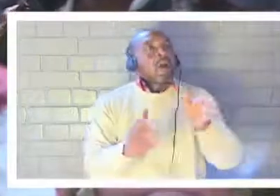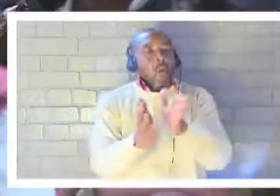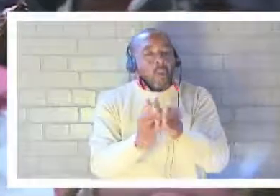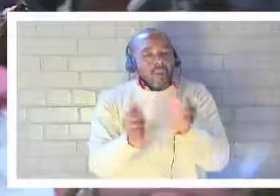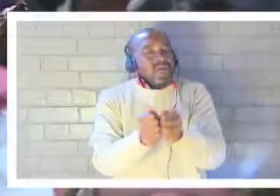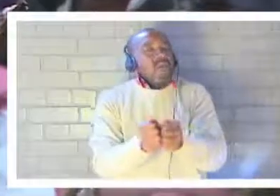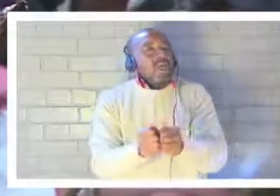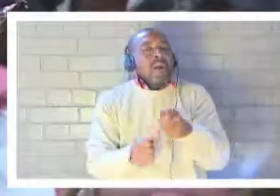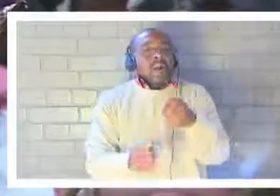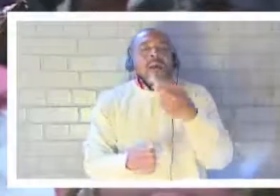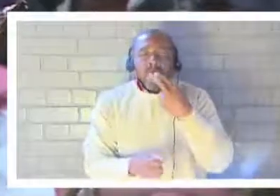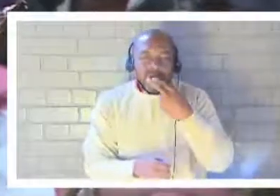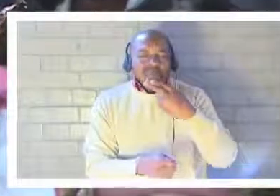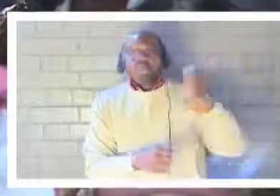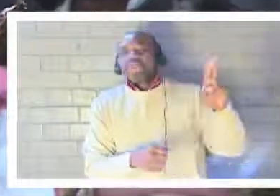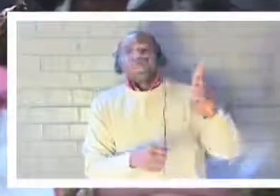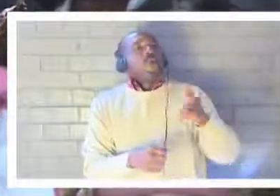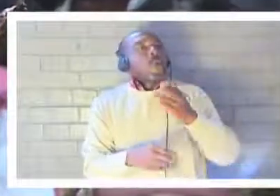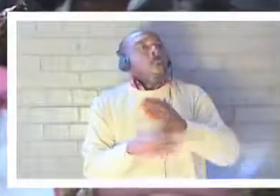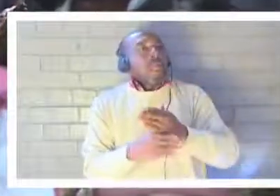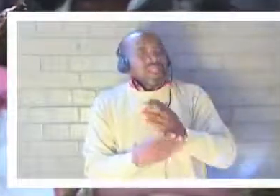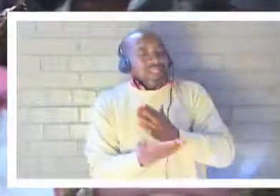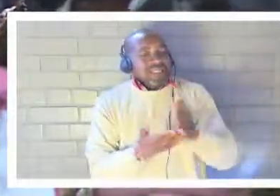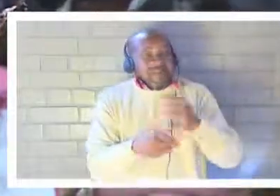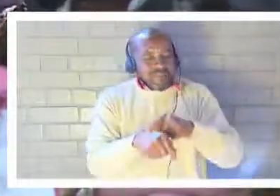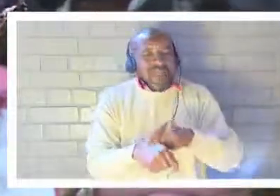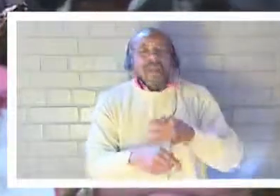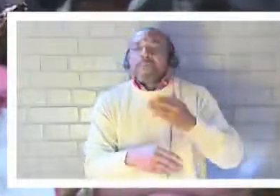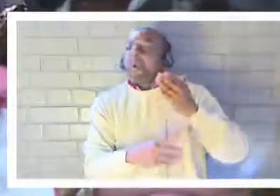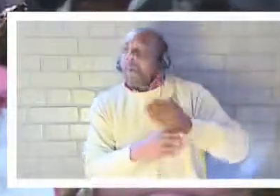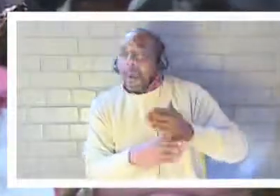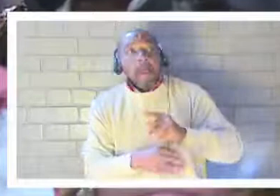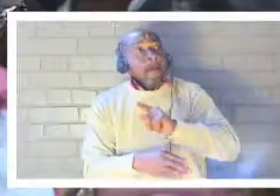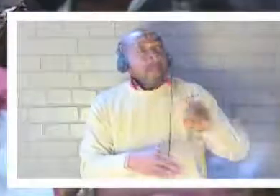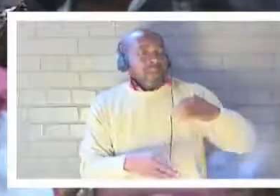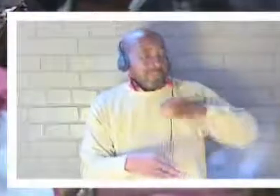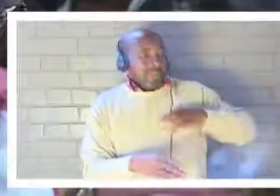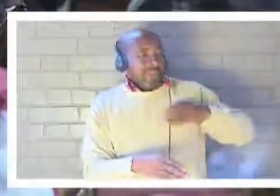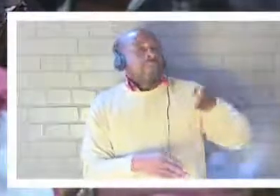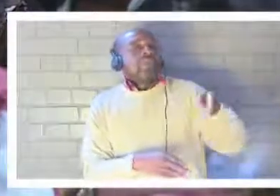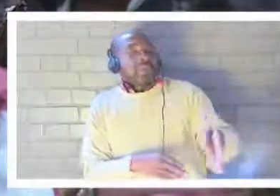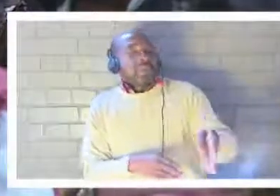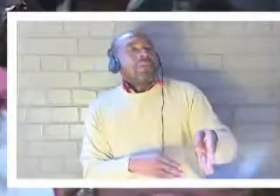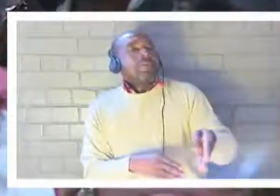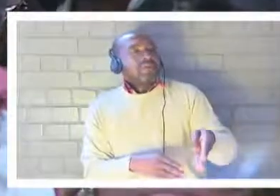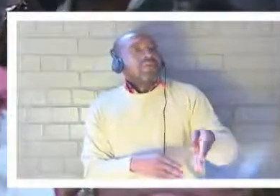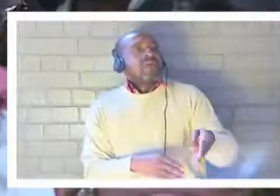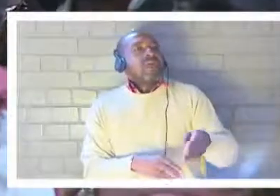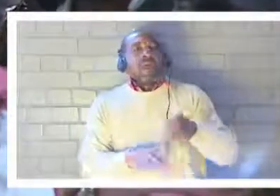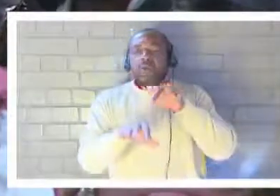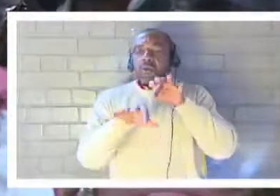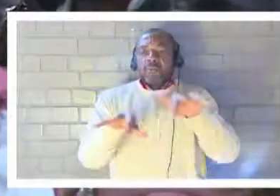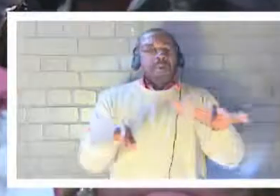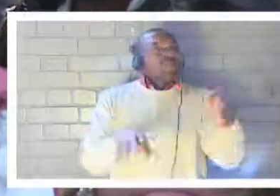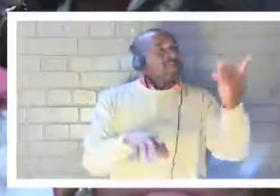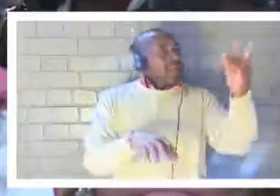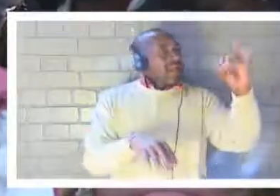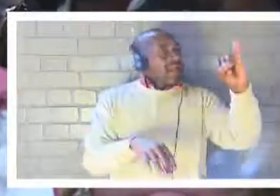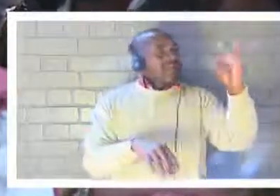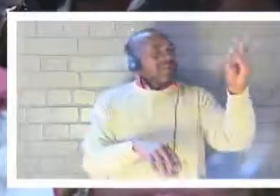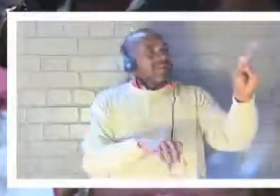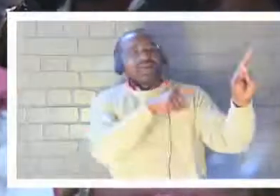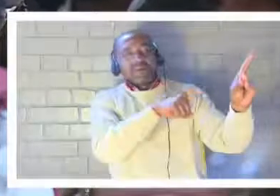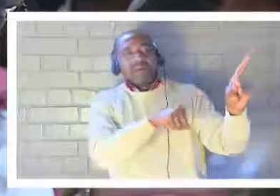it. They very much, that is the attitude of the DID people. Do we have